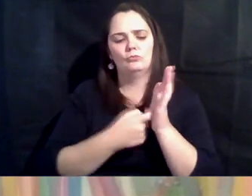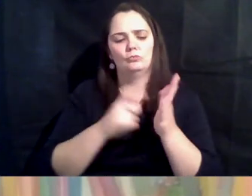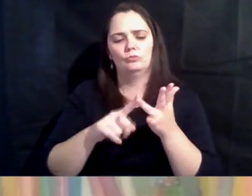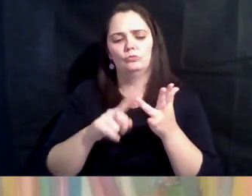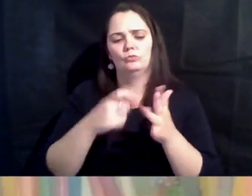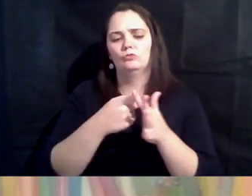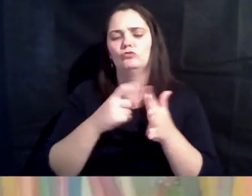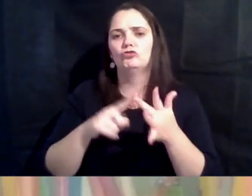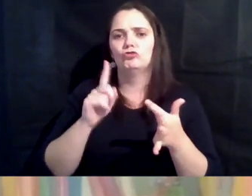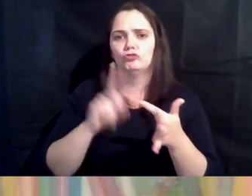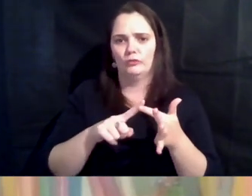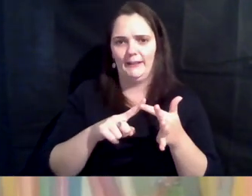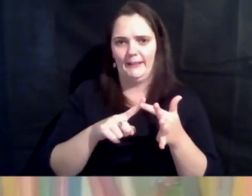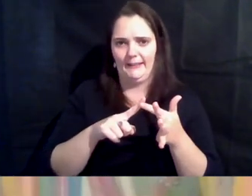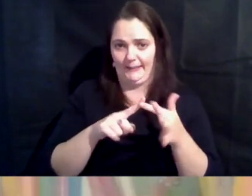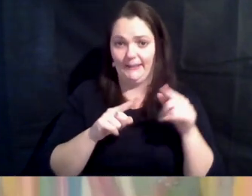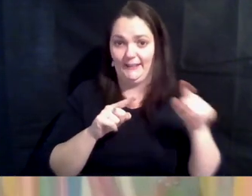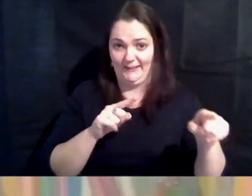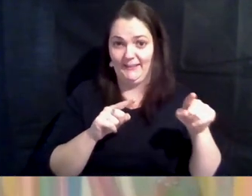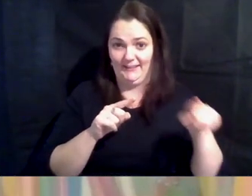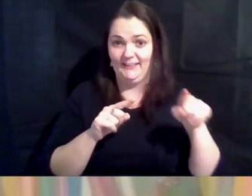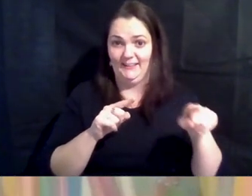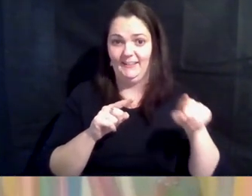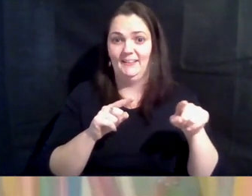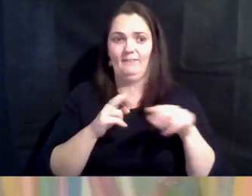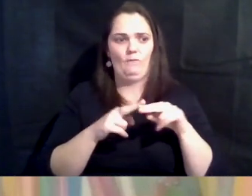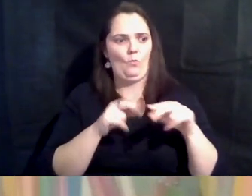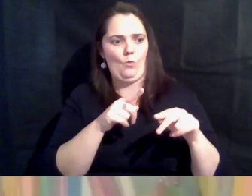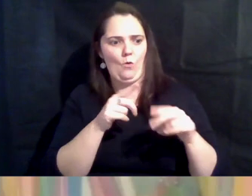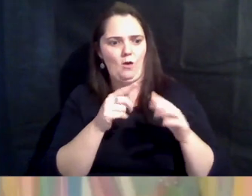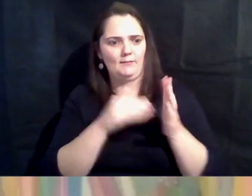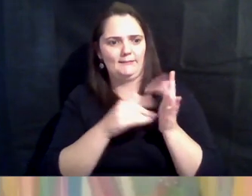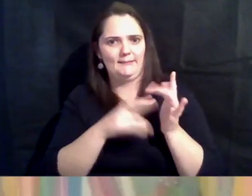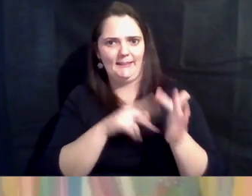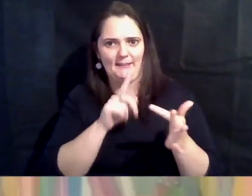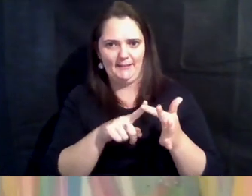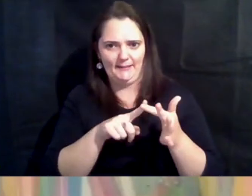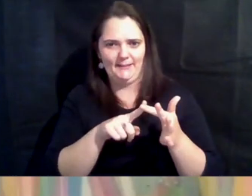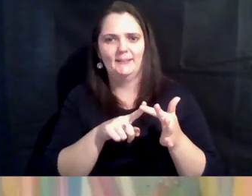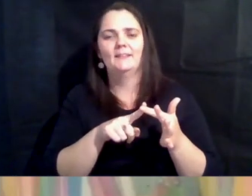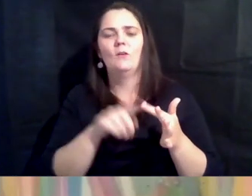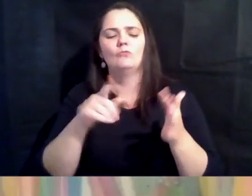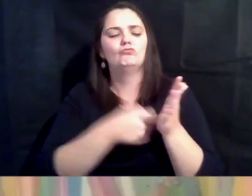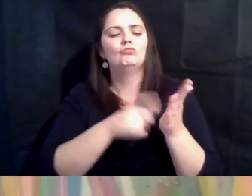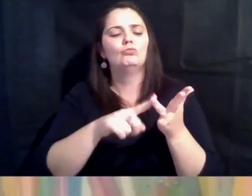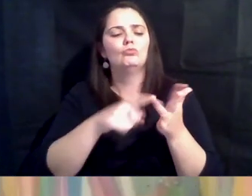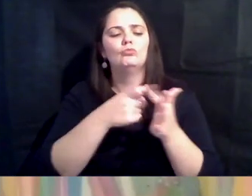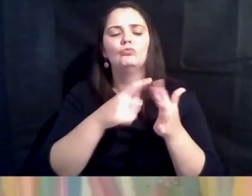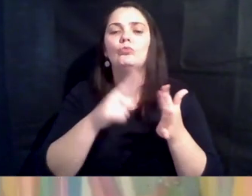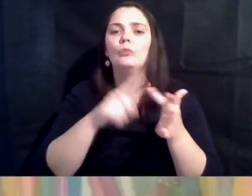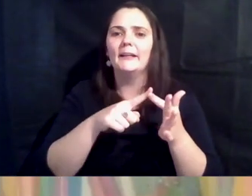teen. Have a look on the interwebs and then get your hands on the book. Again, go to the library, see if you can get those Rookie yearbooks,